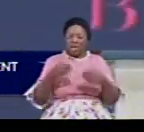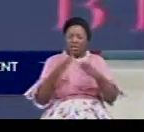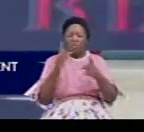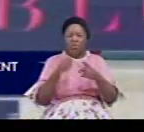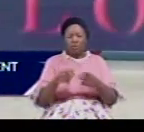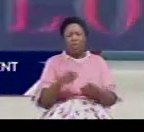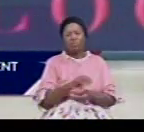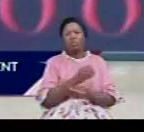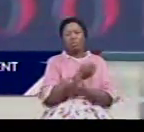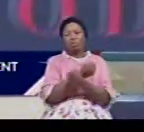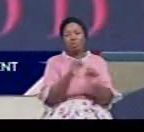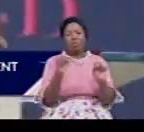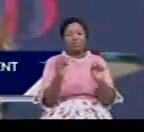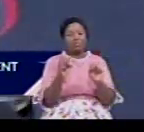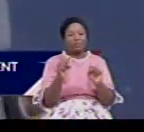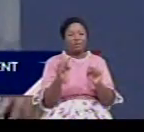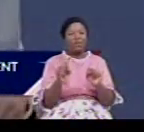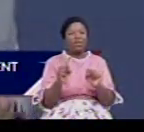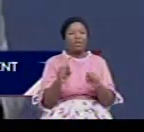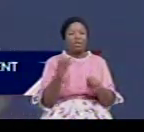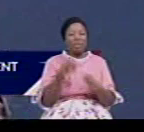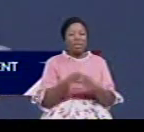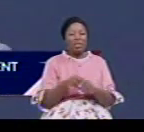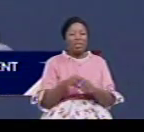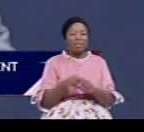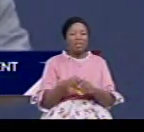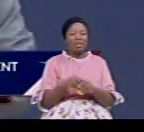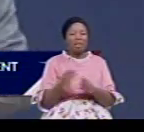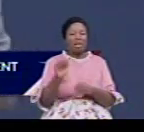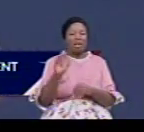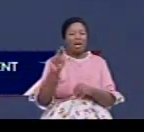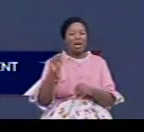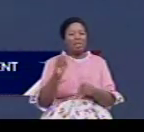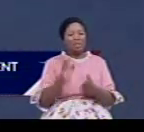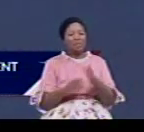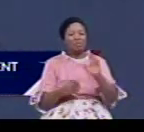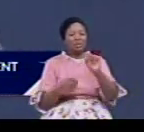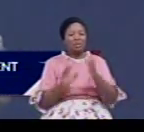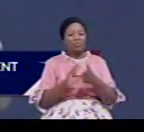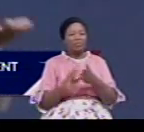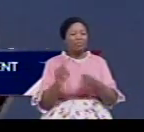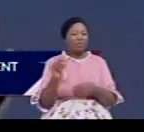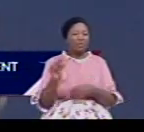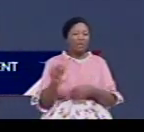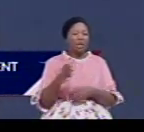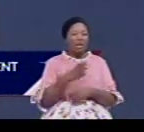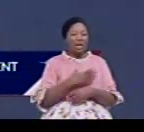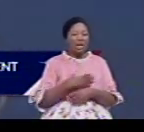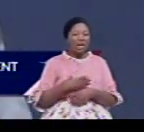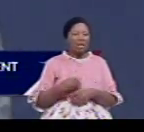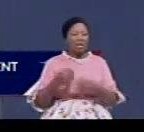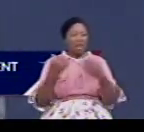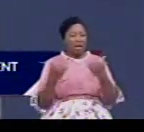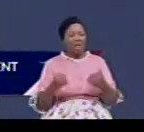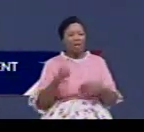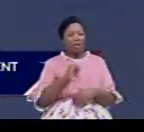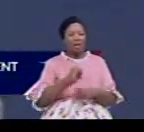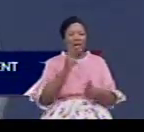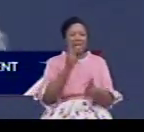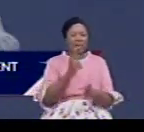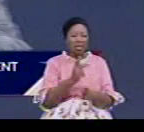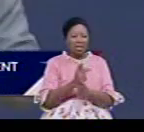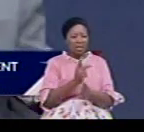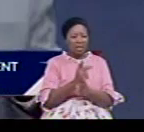tells us in Acts chapter 20 verse 20, it says, and now I kept back